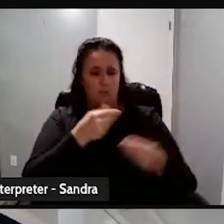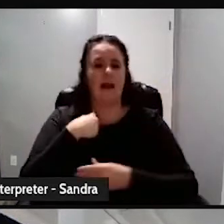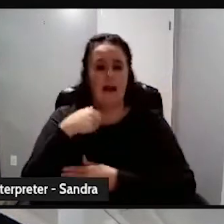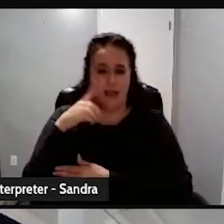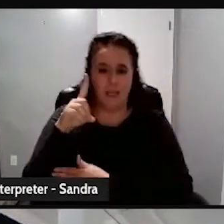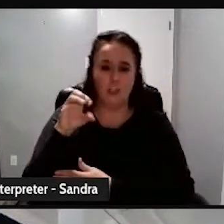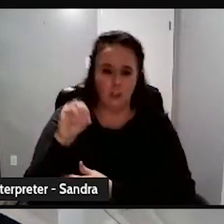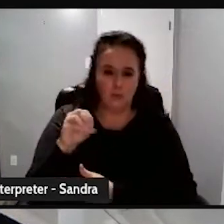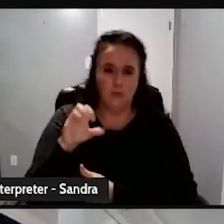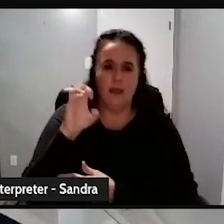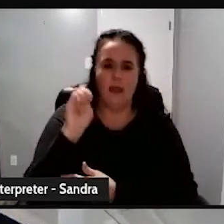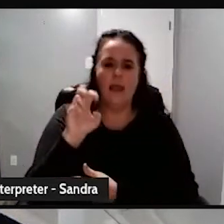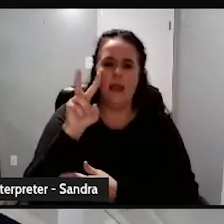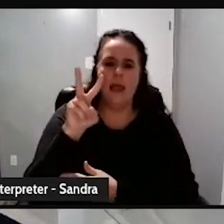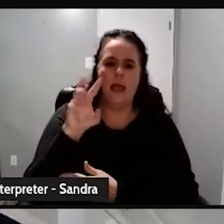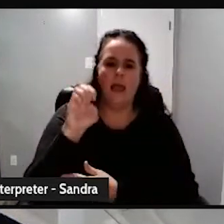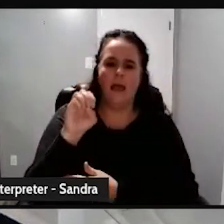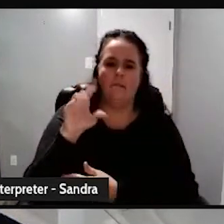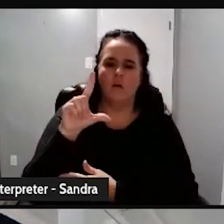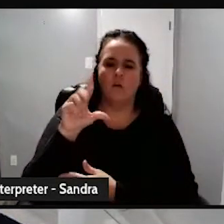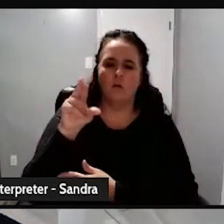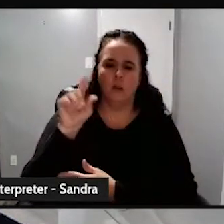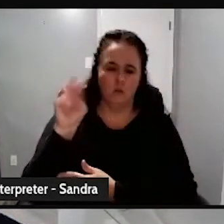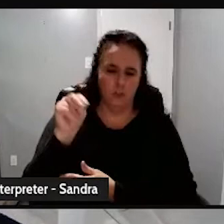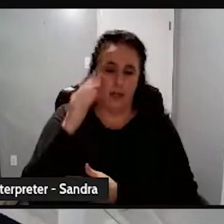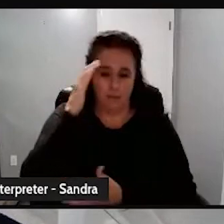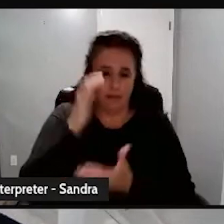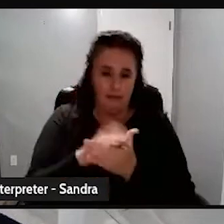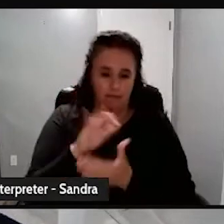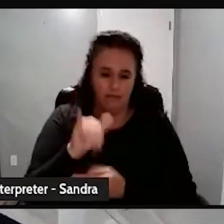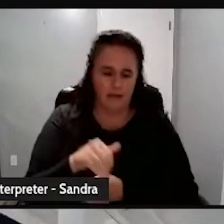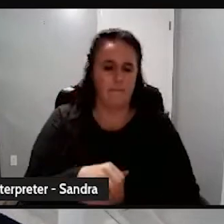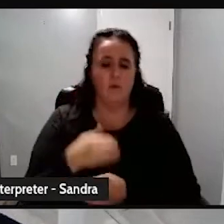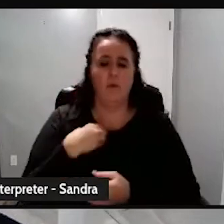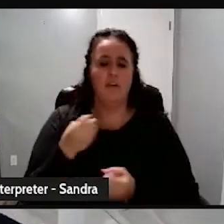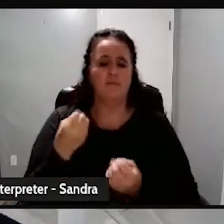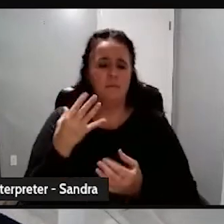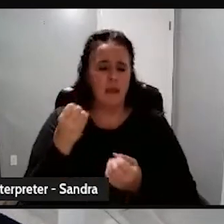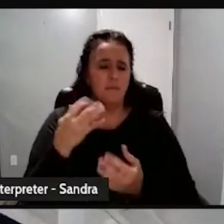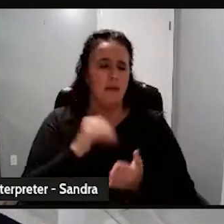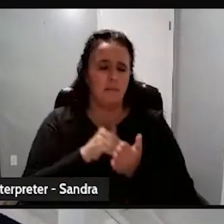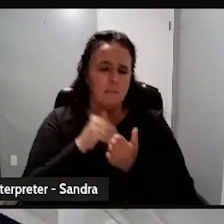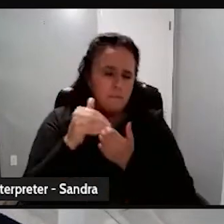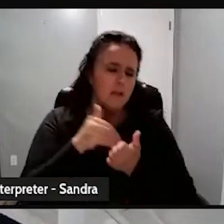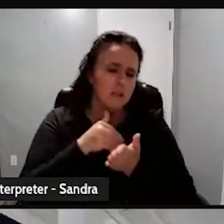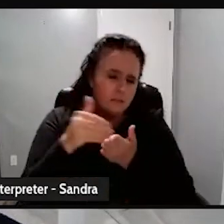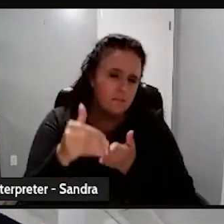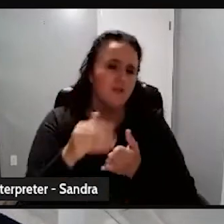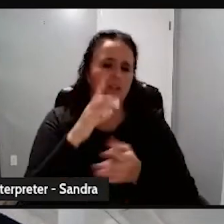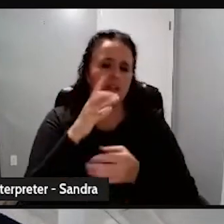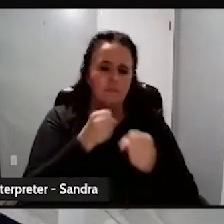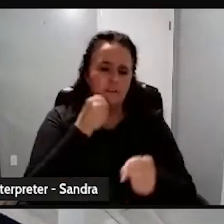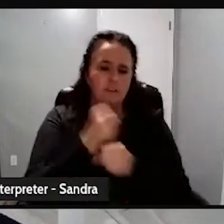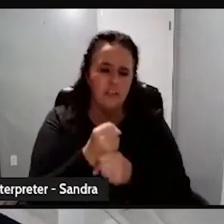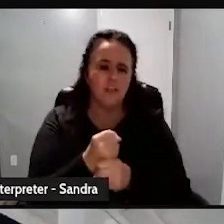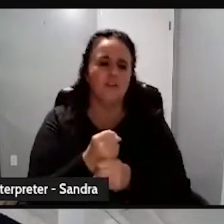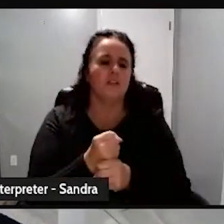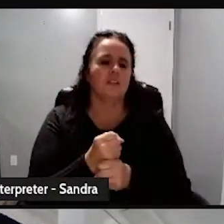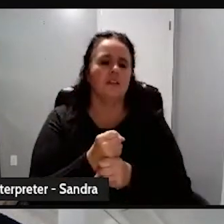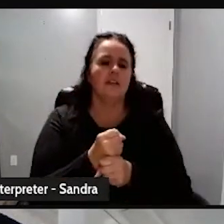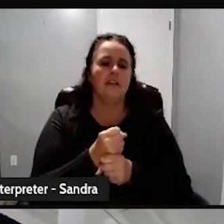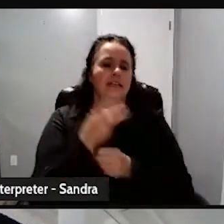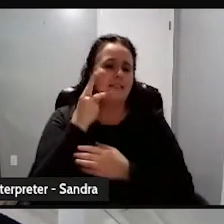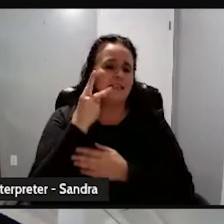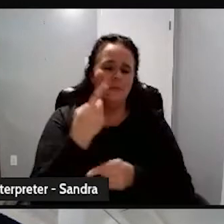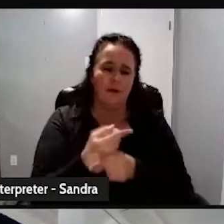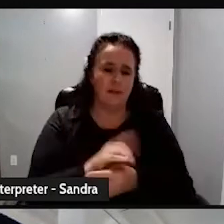in evolution, we have not only millions of years of evolution, if you look at like just